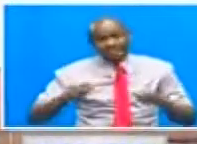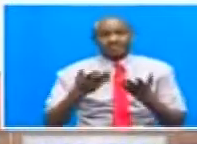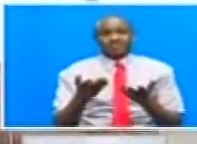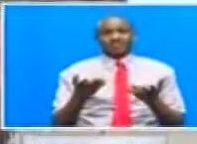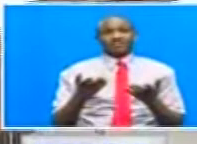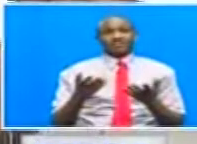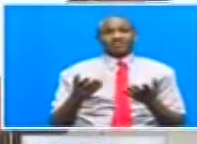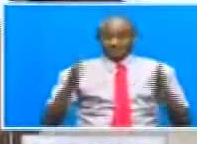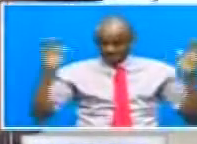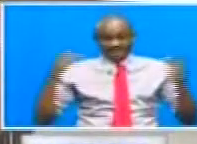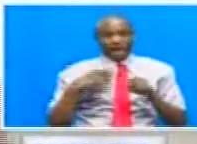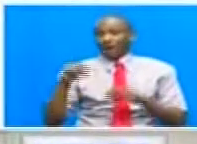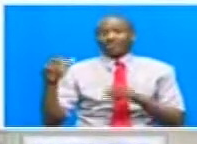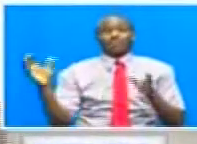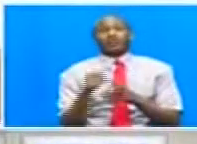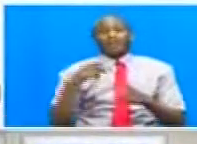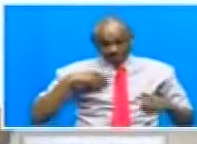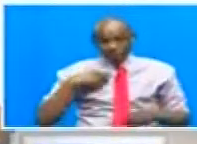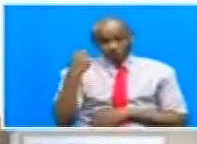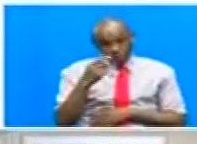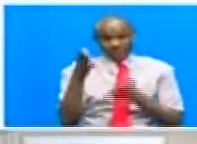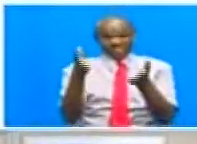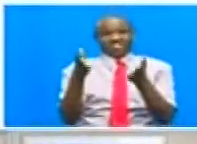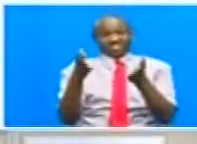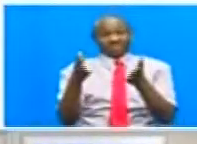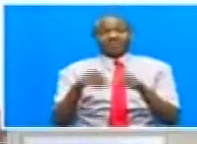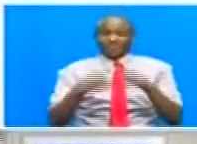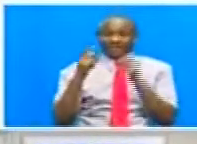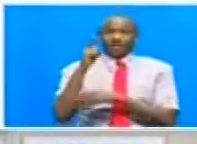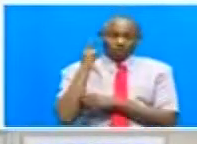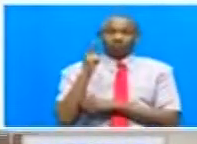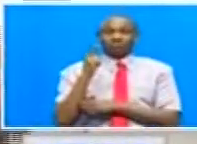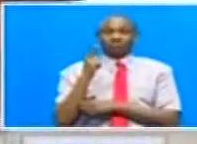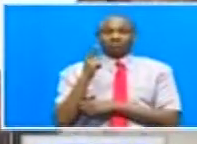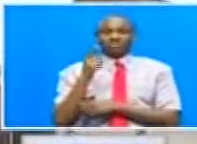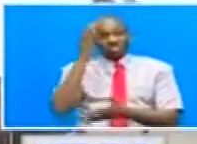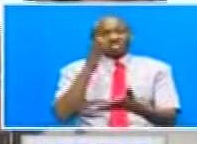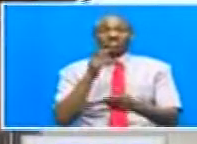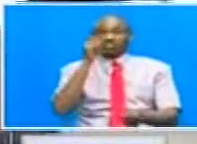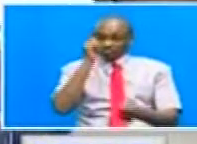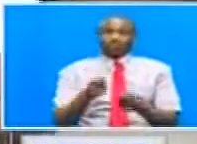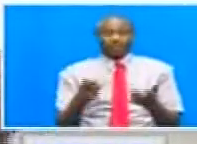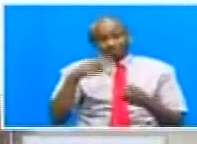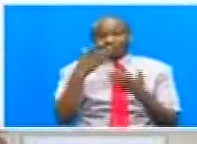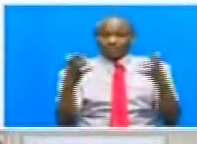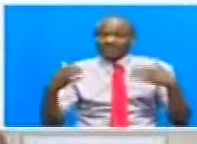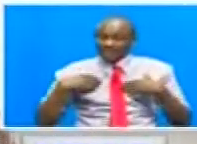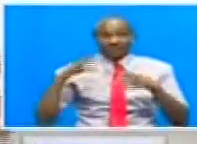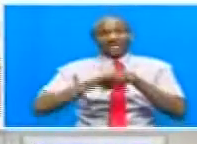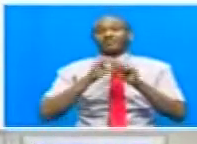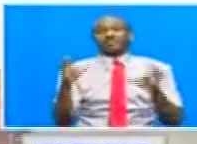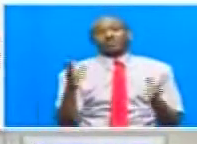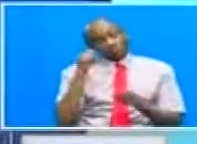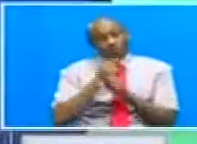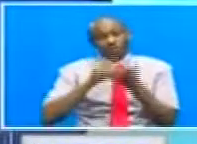all this big. Yeah. So what happens to now the people who already now have, title deeds and have properties, and they've gotten loans with them?